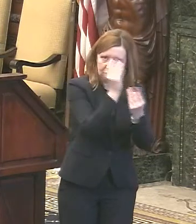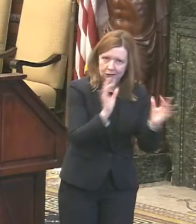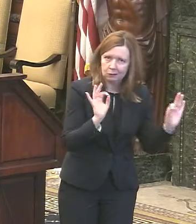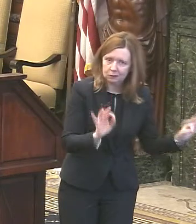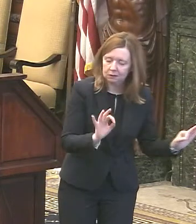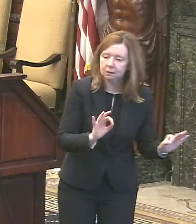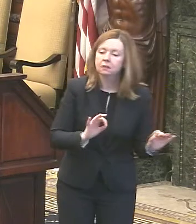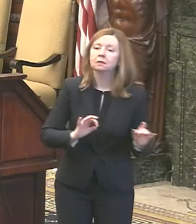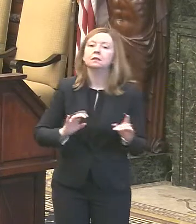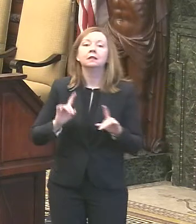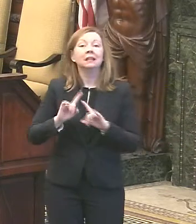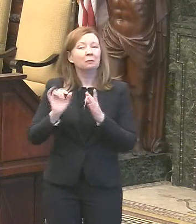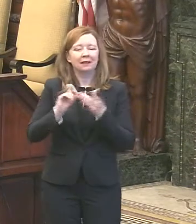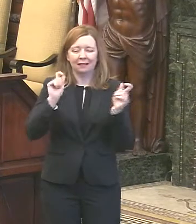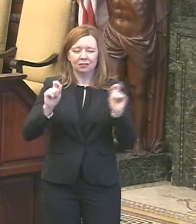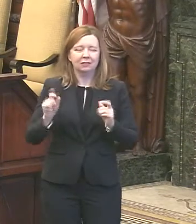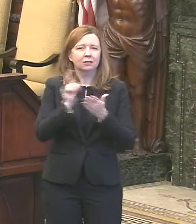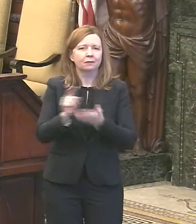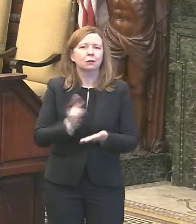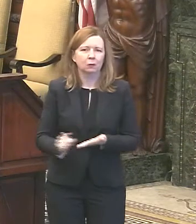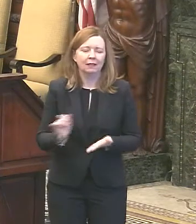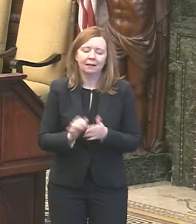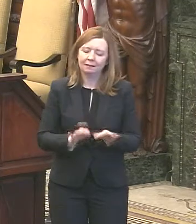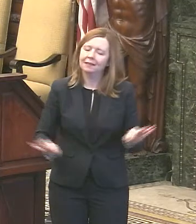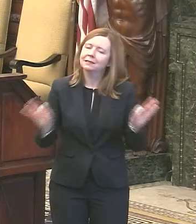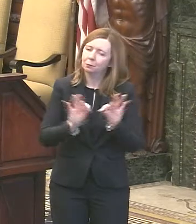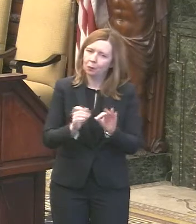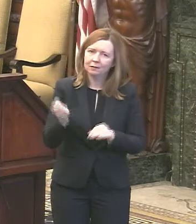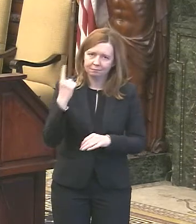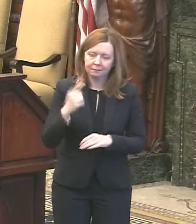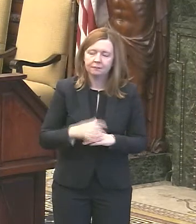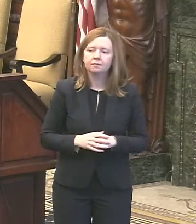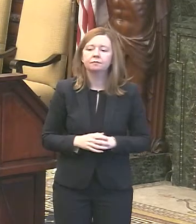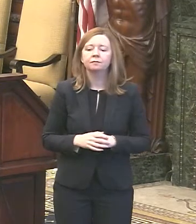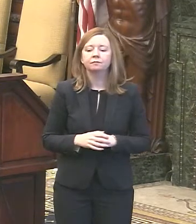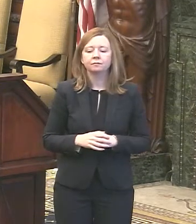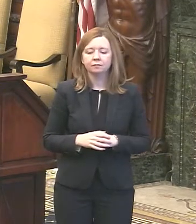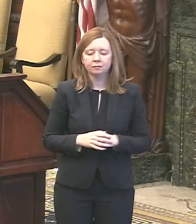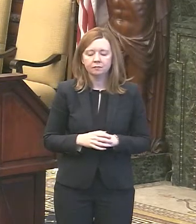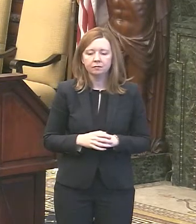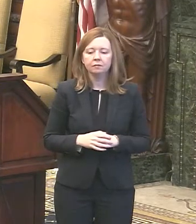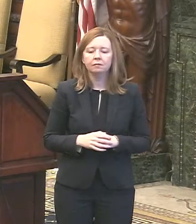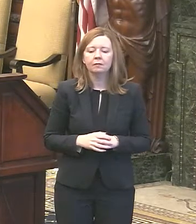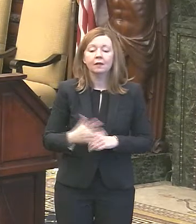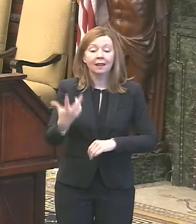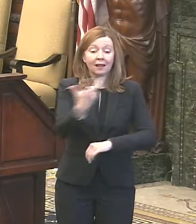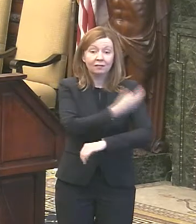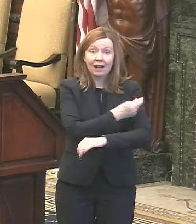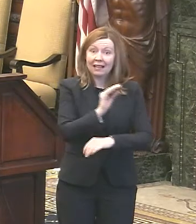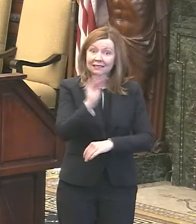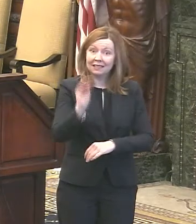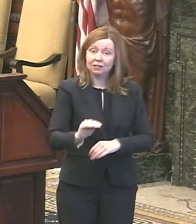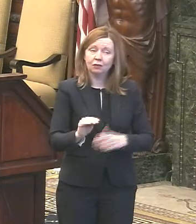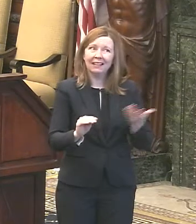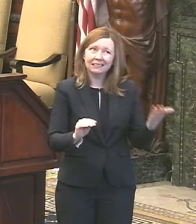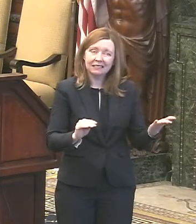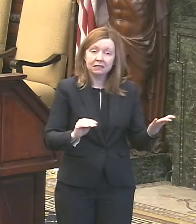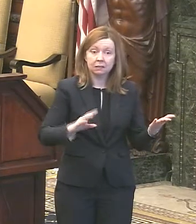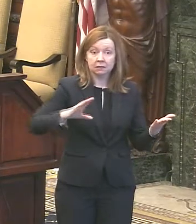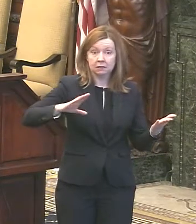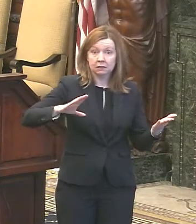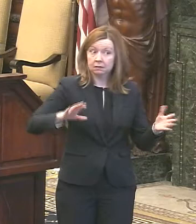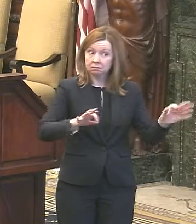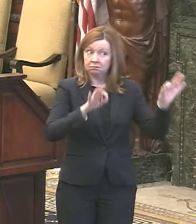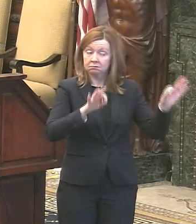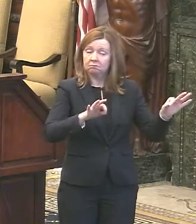And the changes week to week are as important as the number of cases. In addition to that, our vaccination rates are not high enough yet, but we